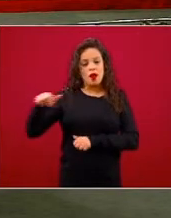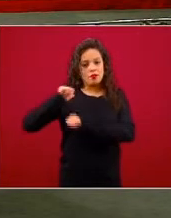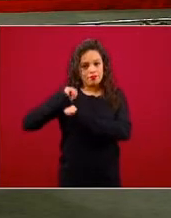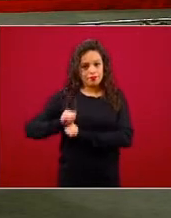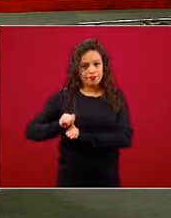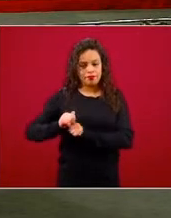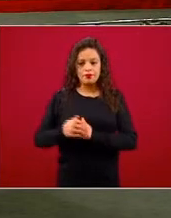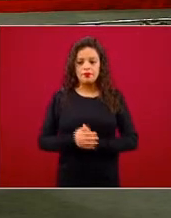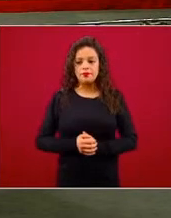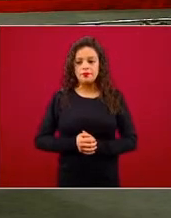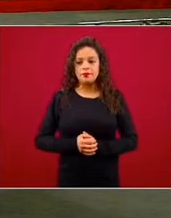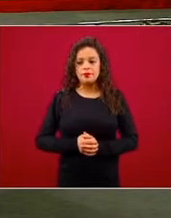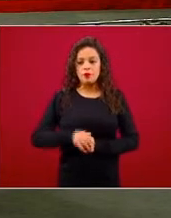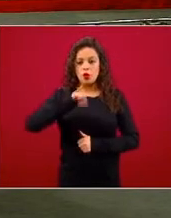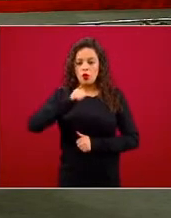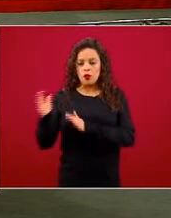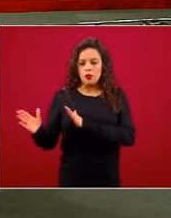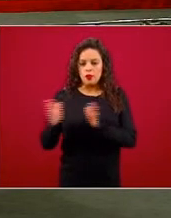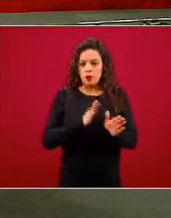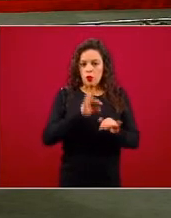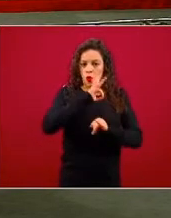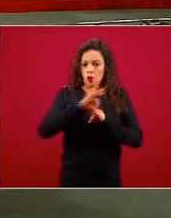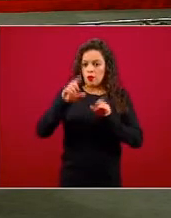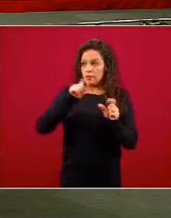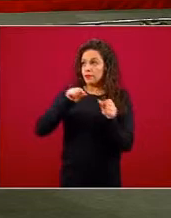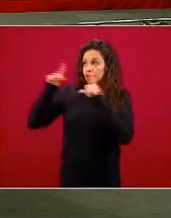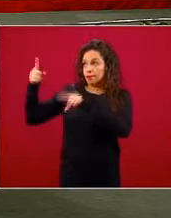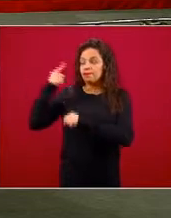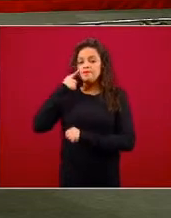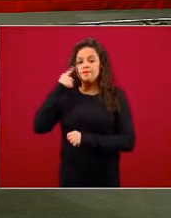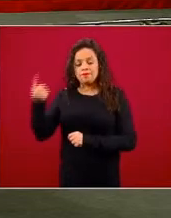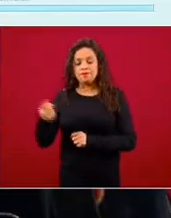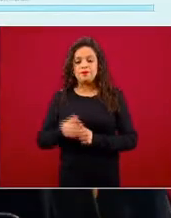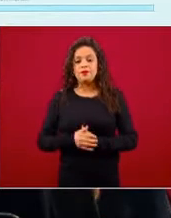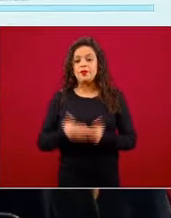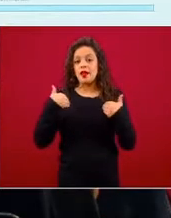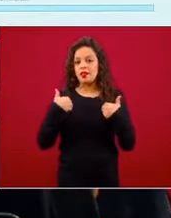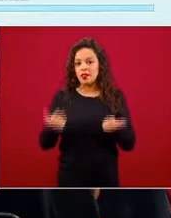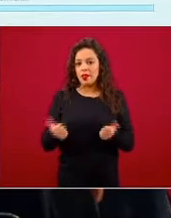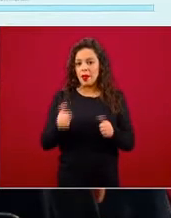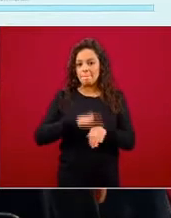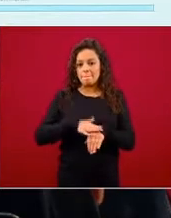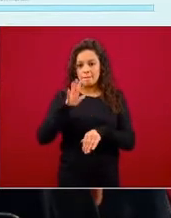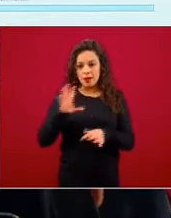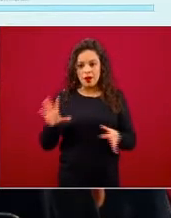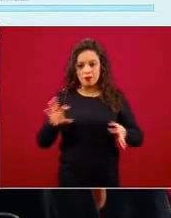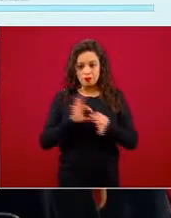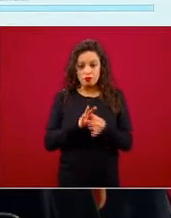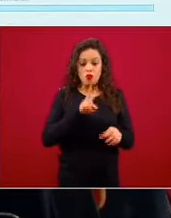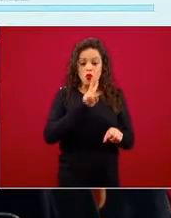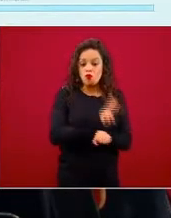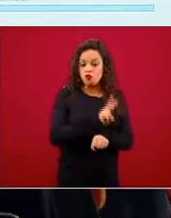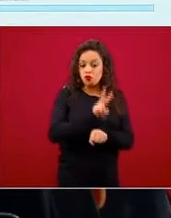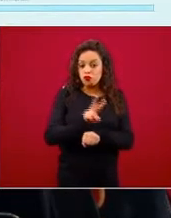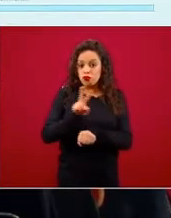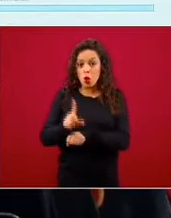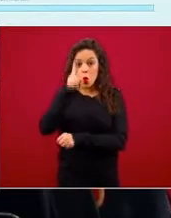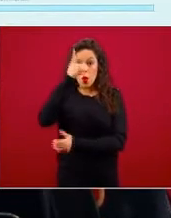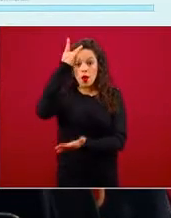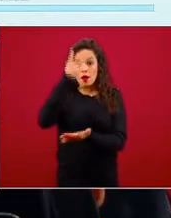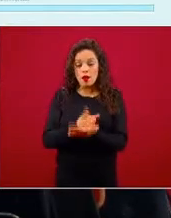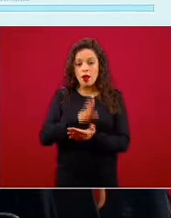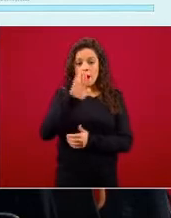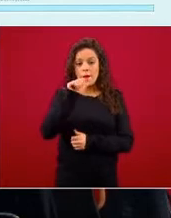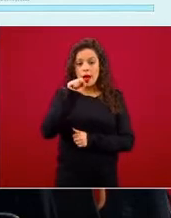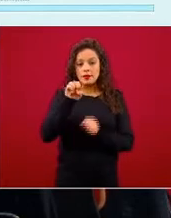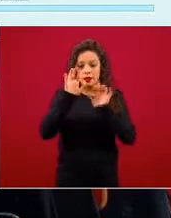This next slide is for you to see that the surveillance is not a single database or a single platform or